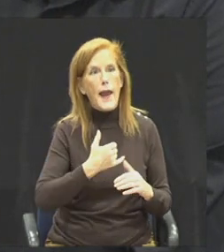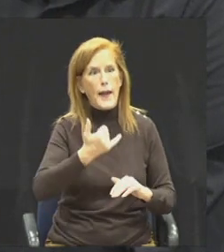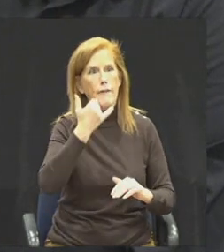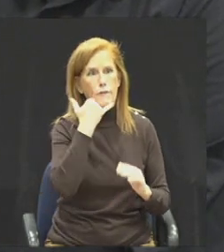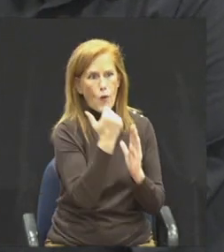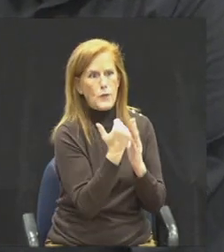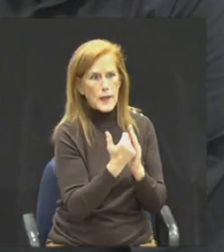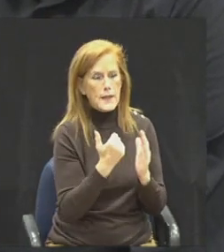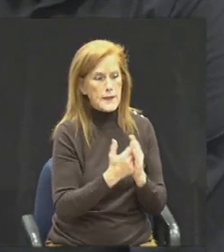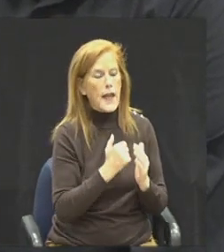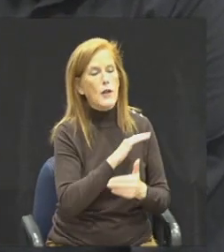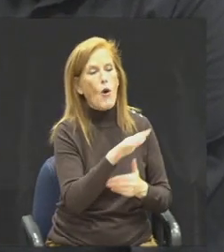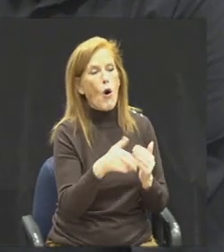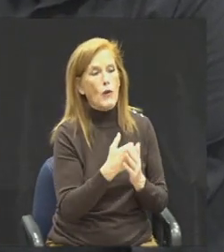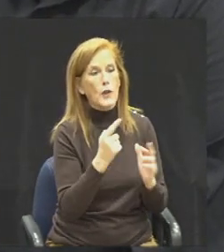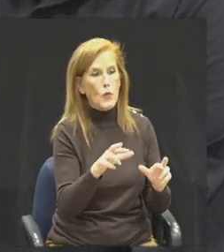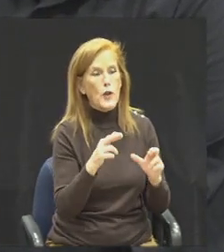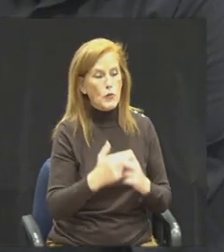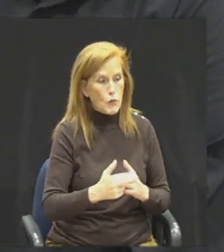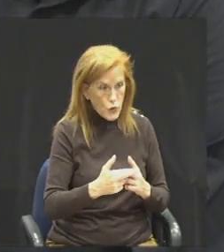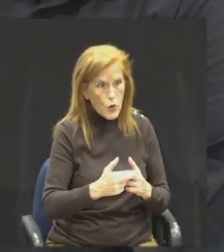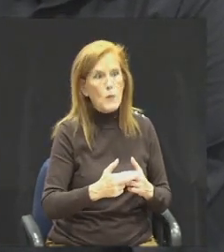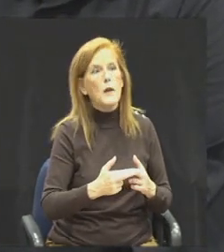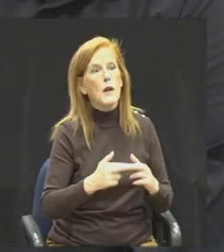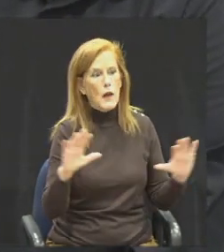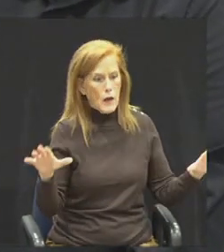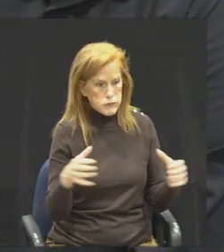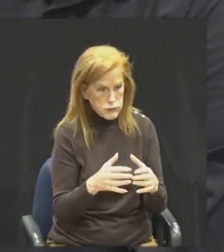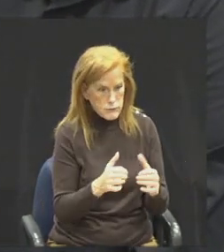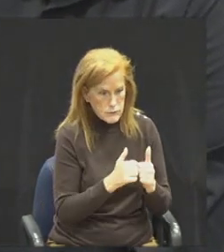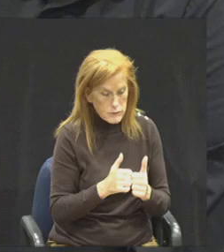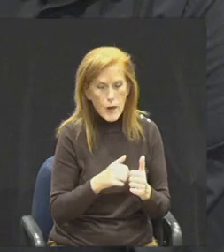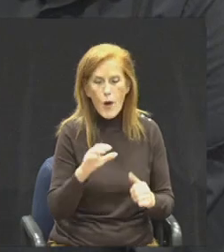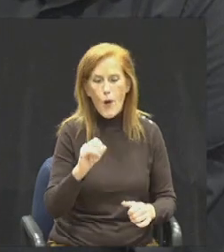could go through and get them all in one room. And Omaha's not quite like that, so.